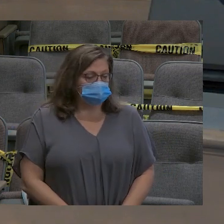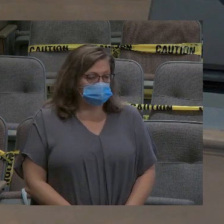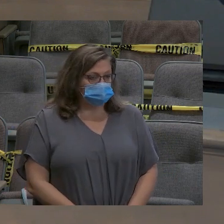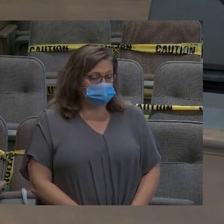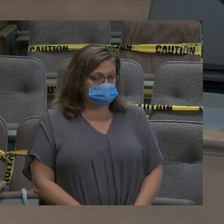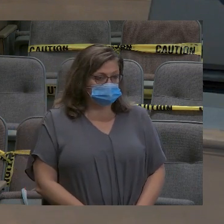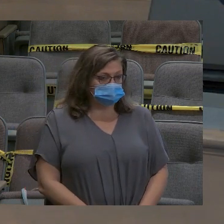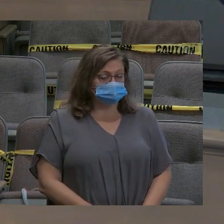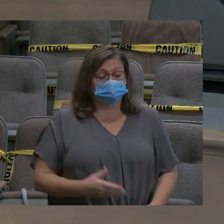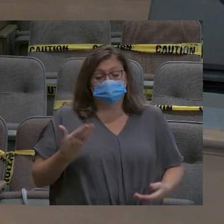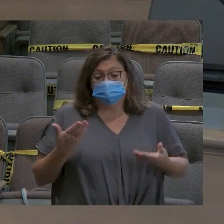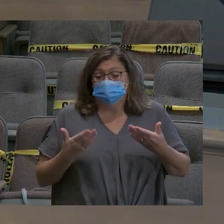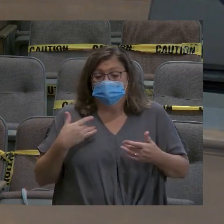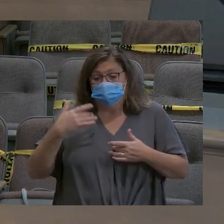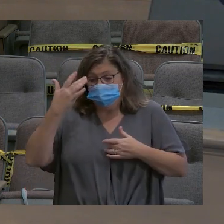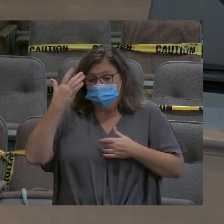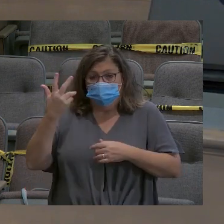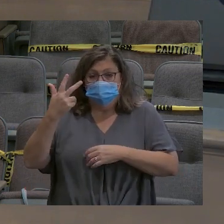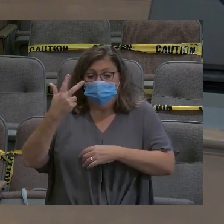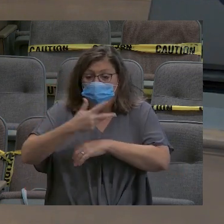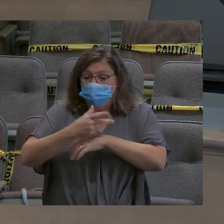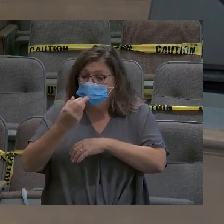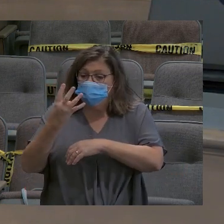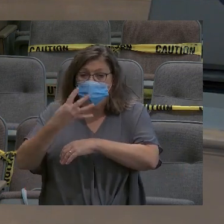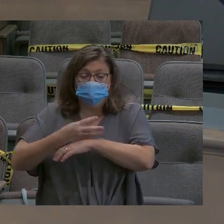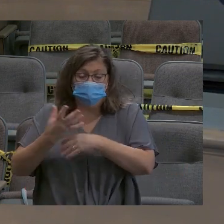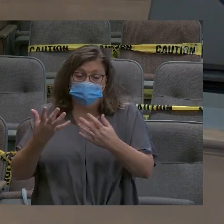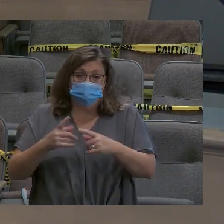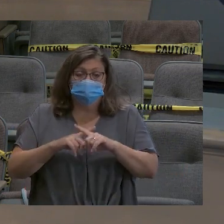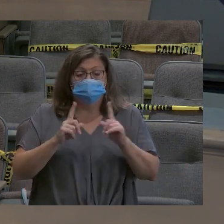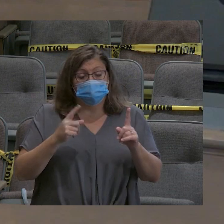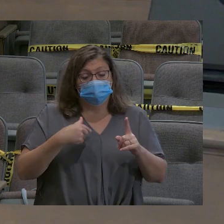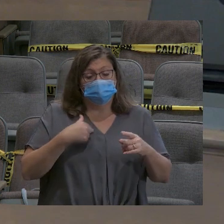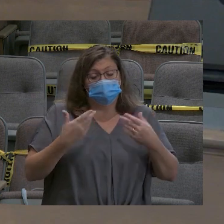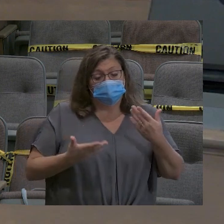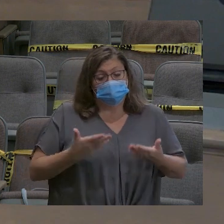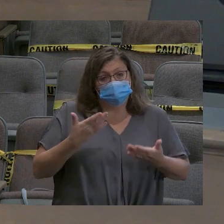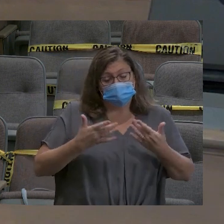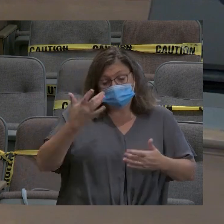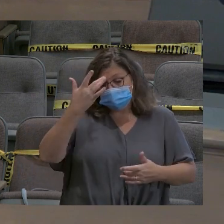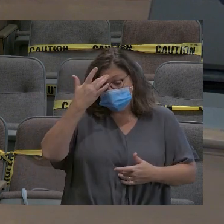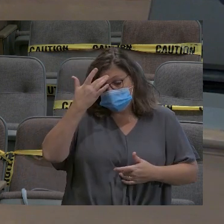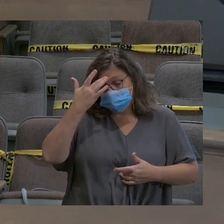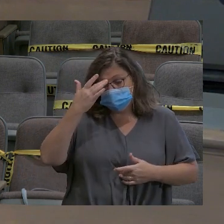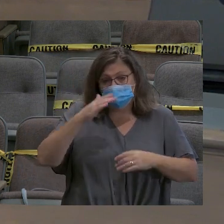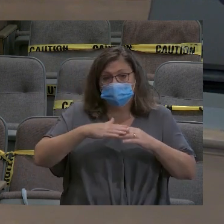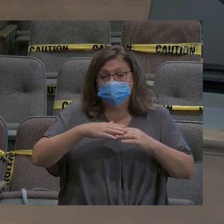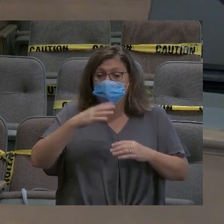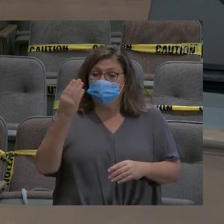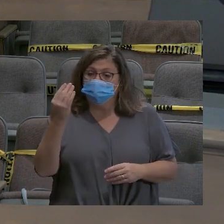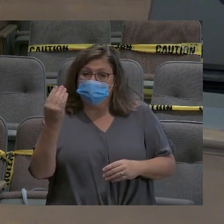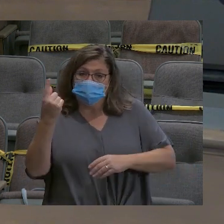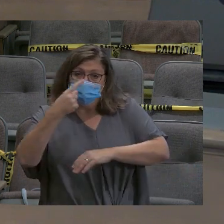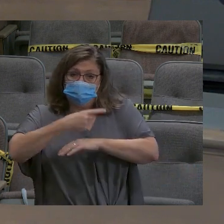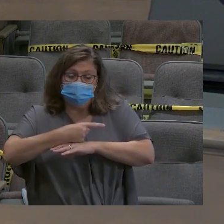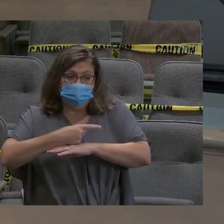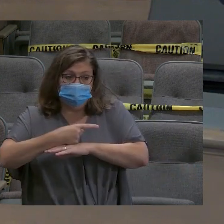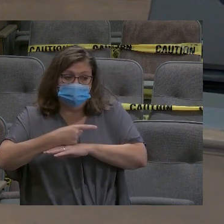day, the fourth day, and so on. I might get sick as far out as the 14th day after my